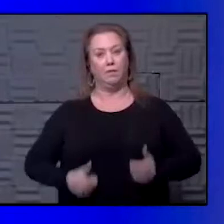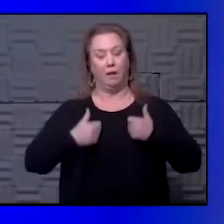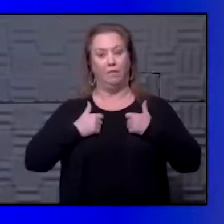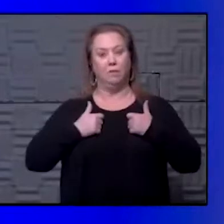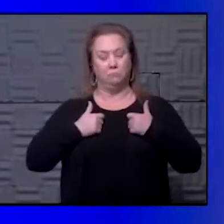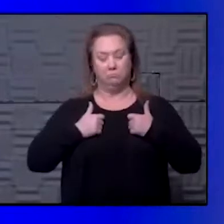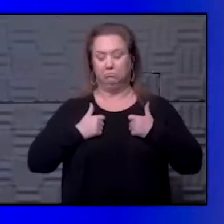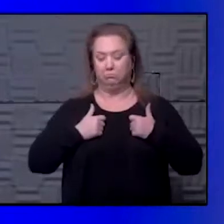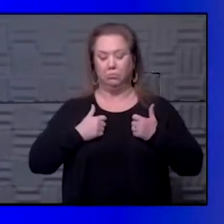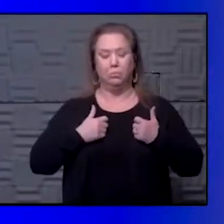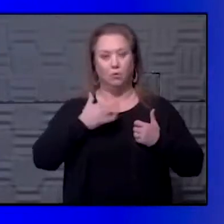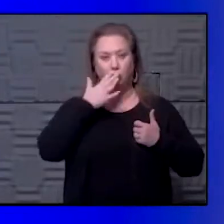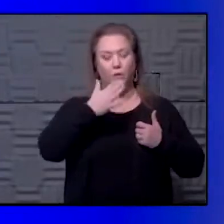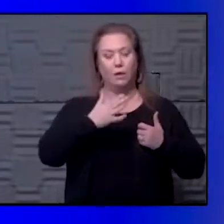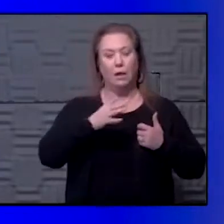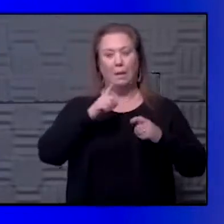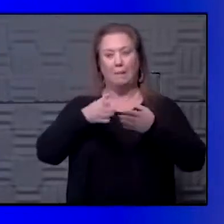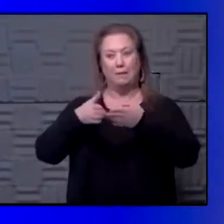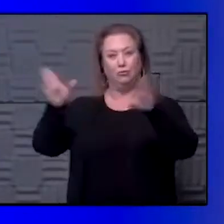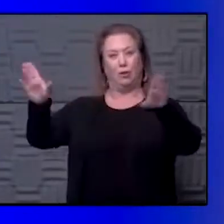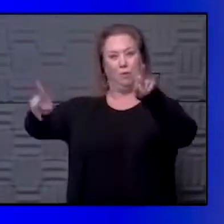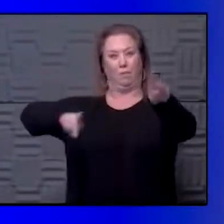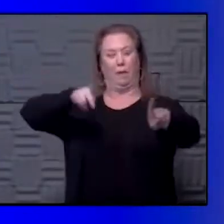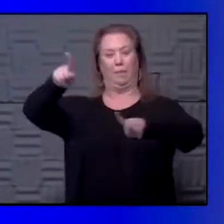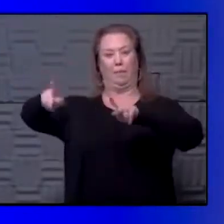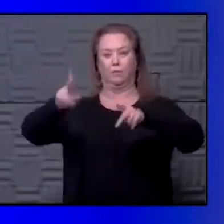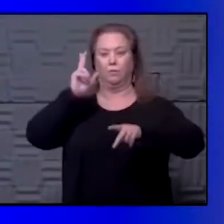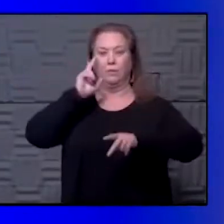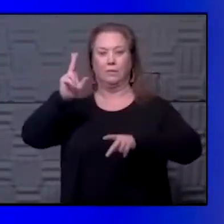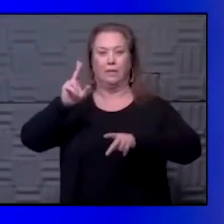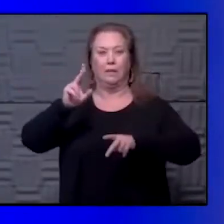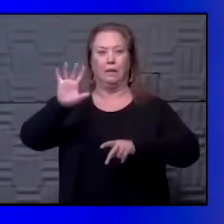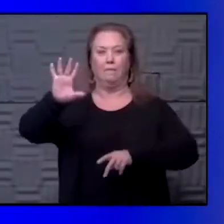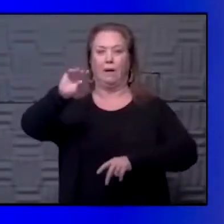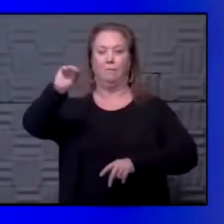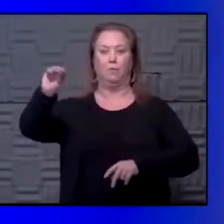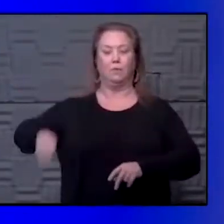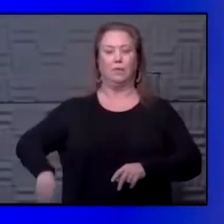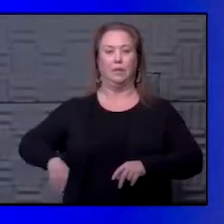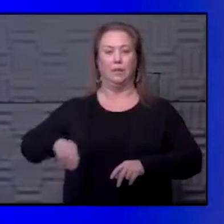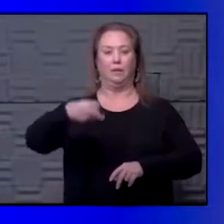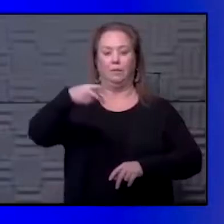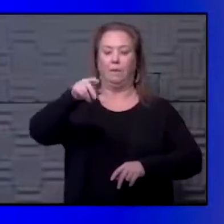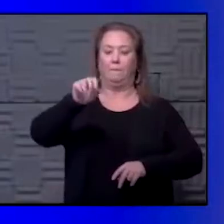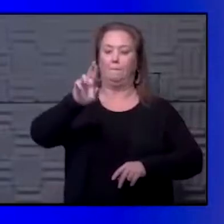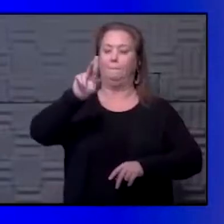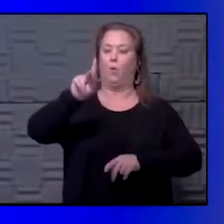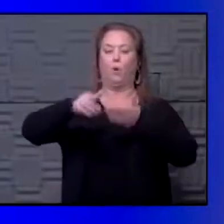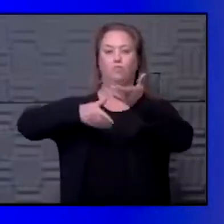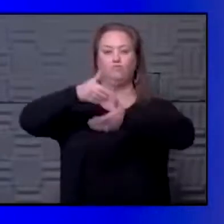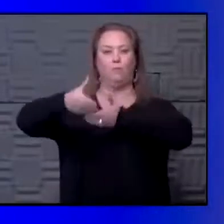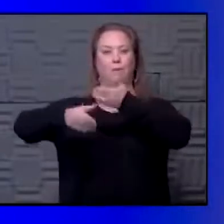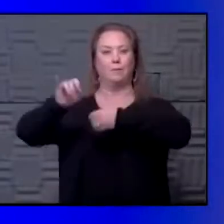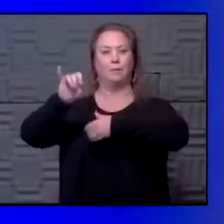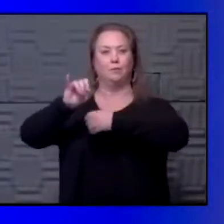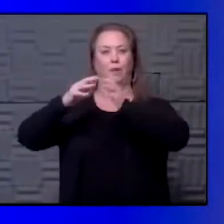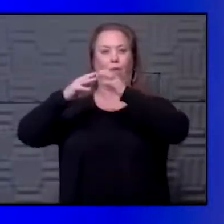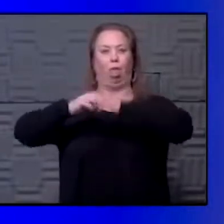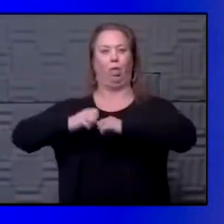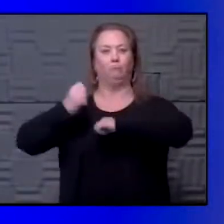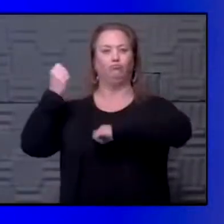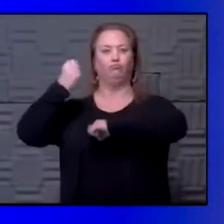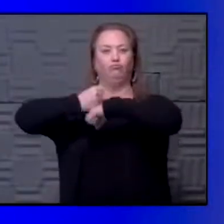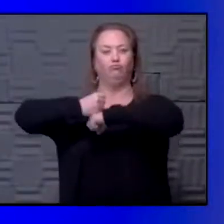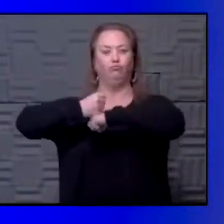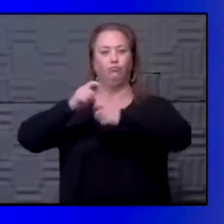great. But when you look at the population level, we've seen what happens when 5% of the pork processing industry goes down, what that has done